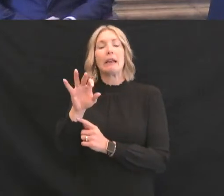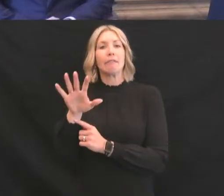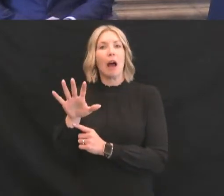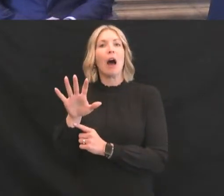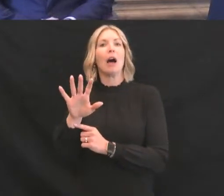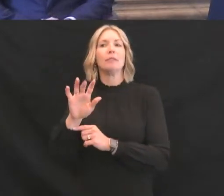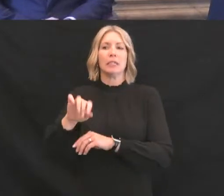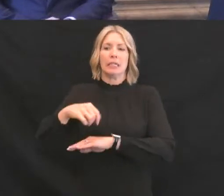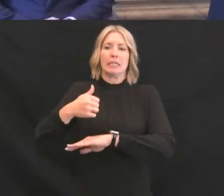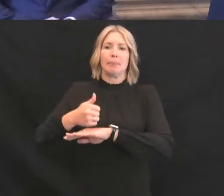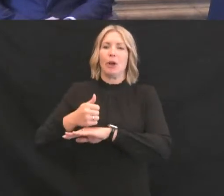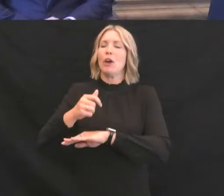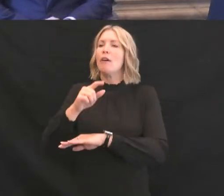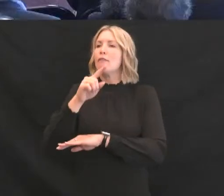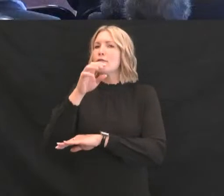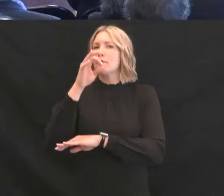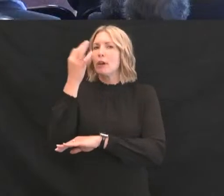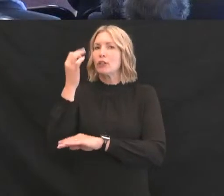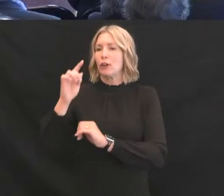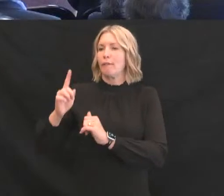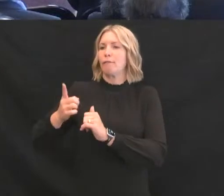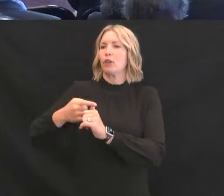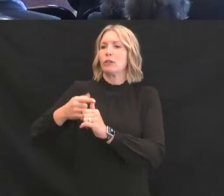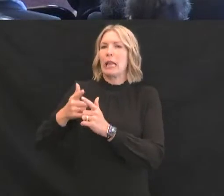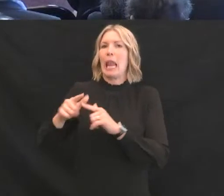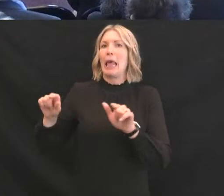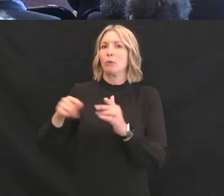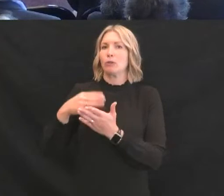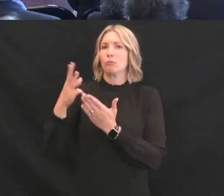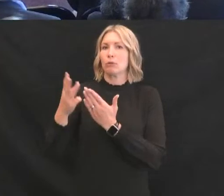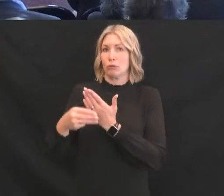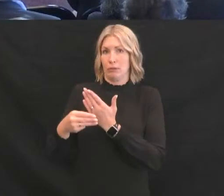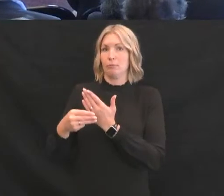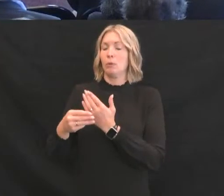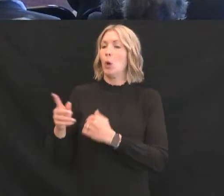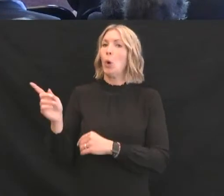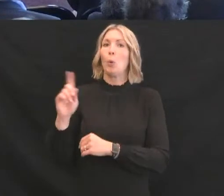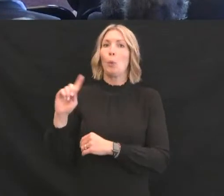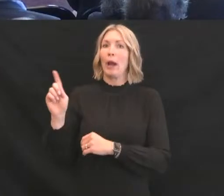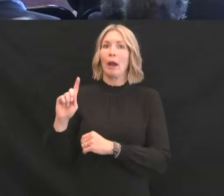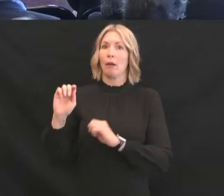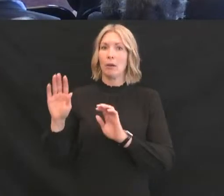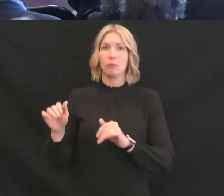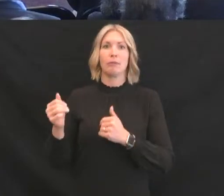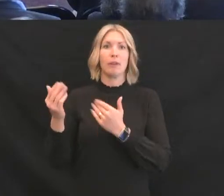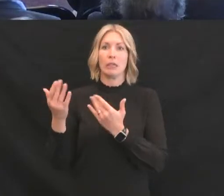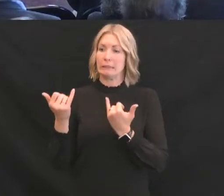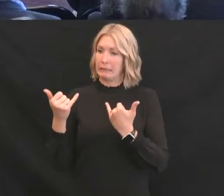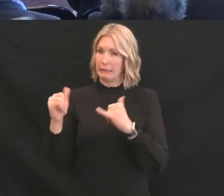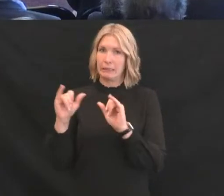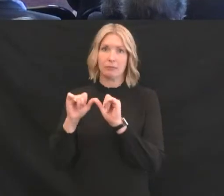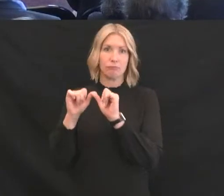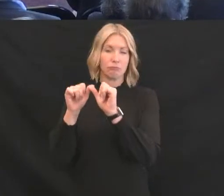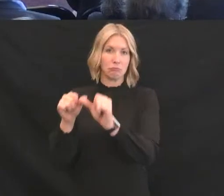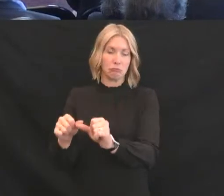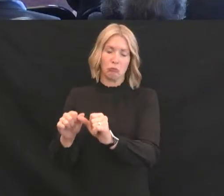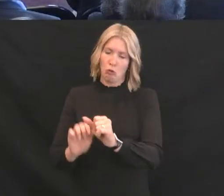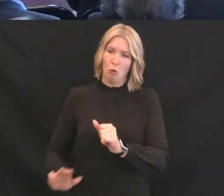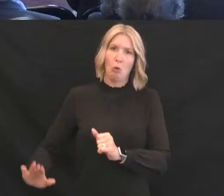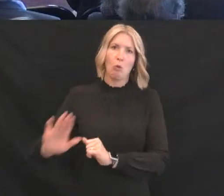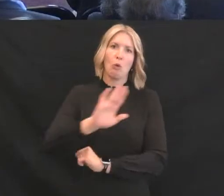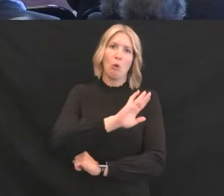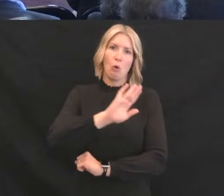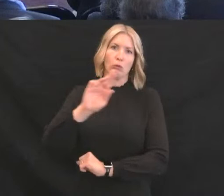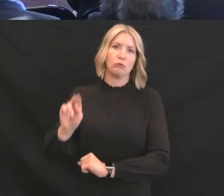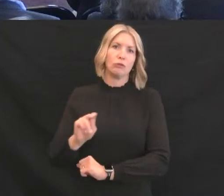French first language program, which is now offered in the Francophone schools across the province. These schools